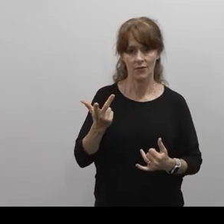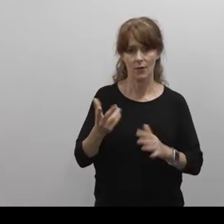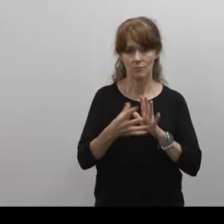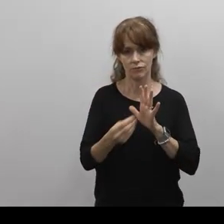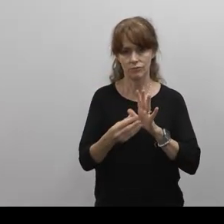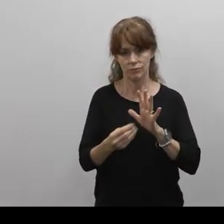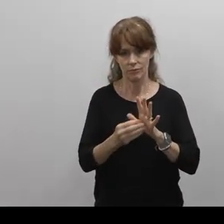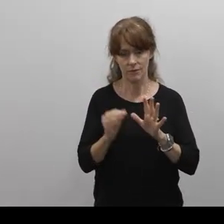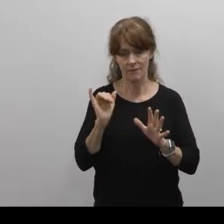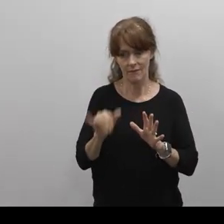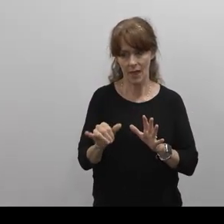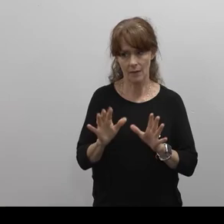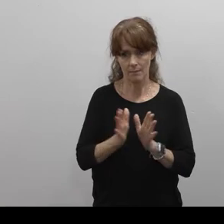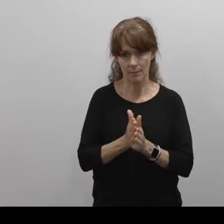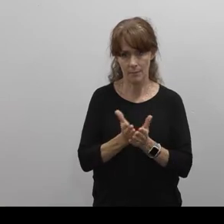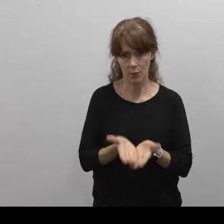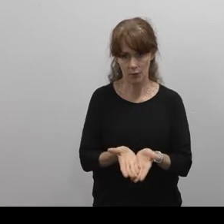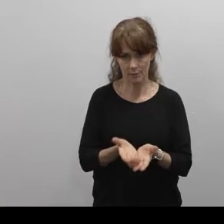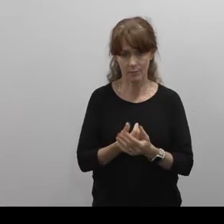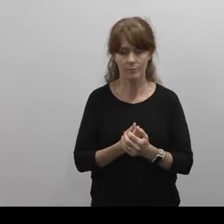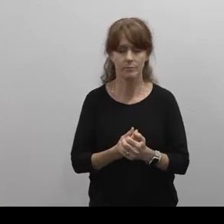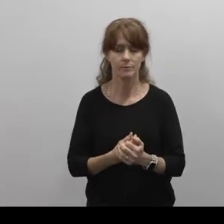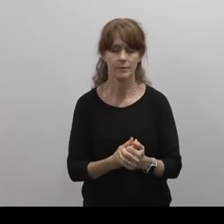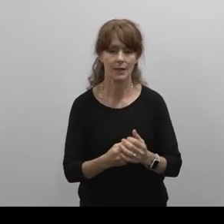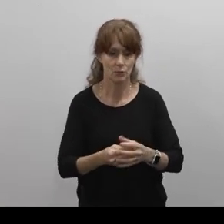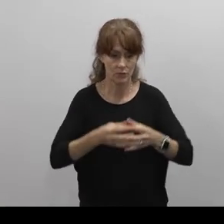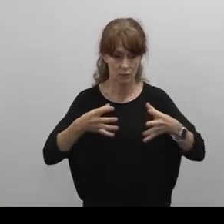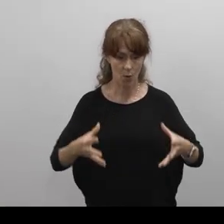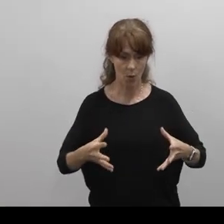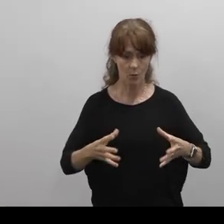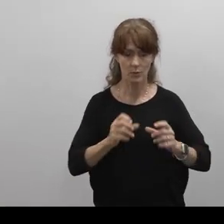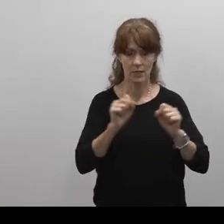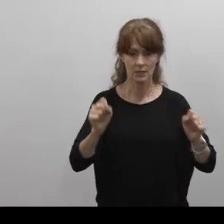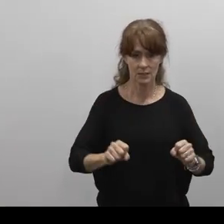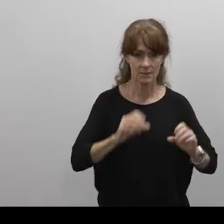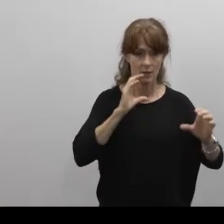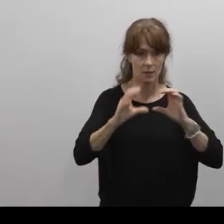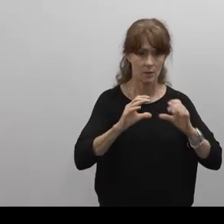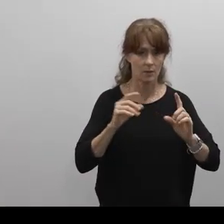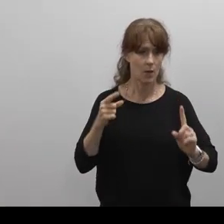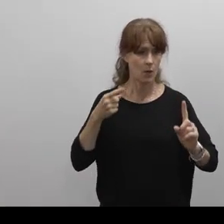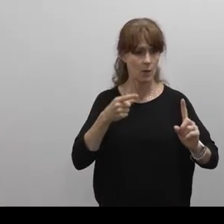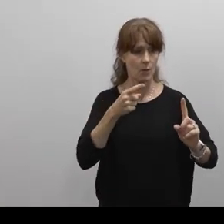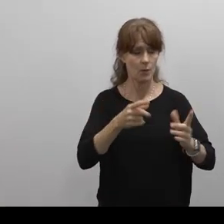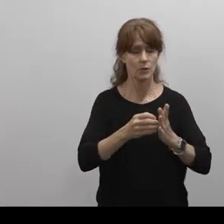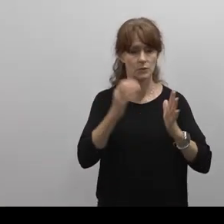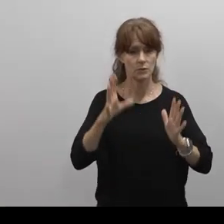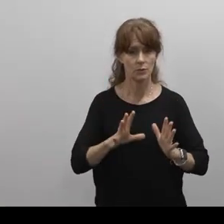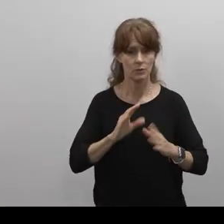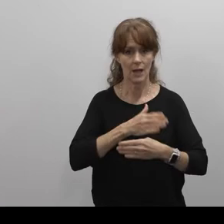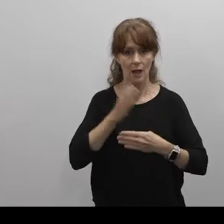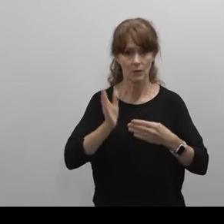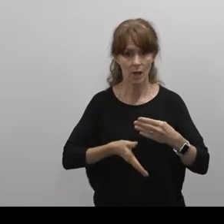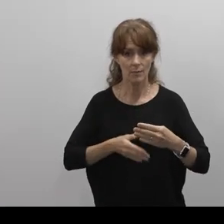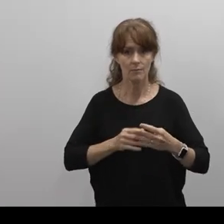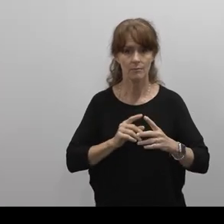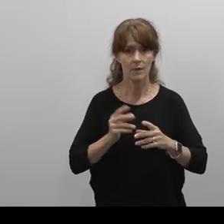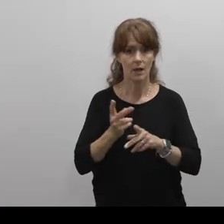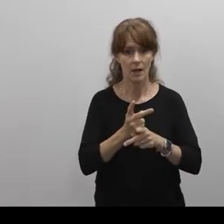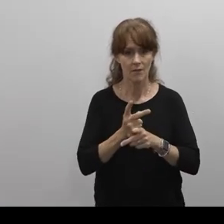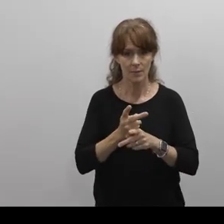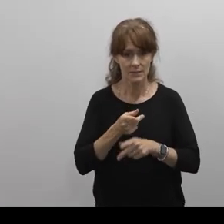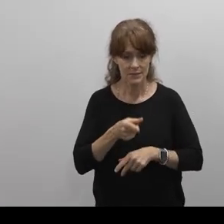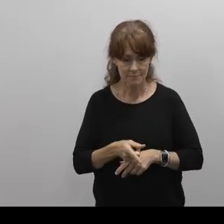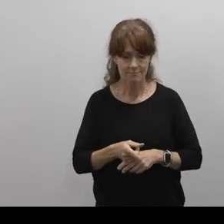handbook. As we have grown in our systems and our communication and in working towards more student outcome-focused governance, so has